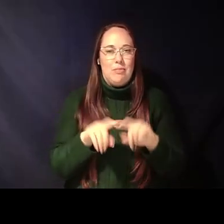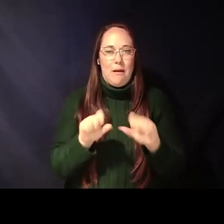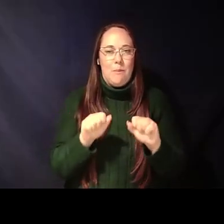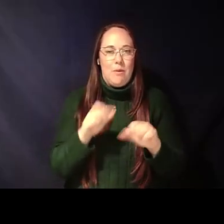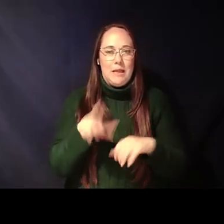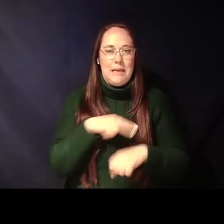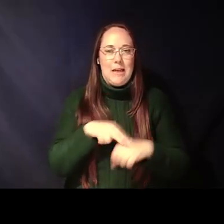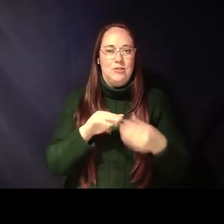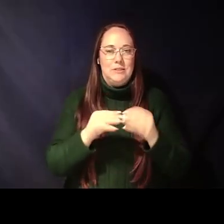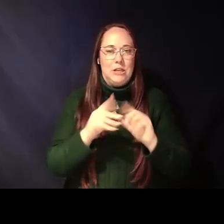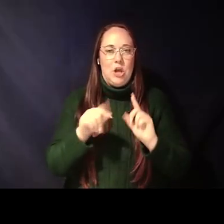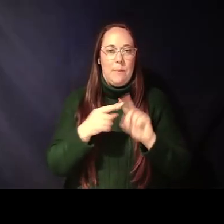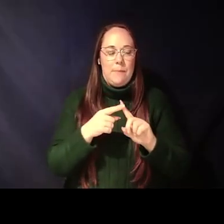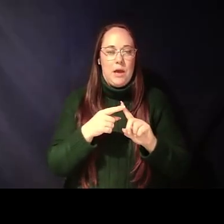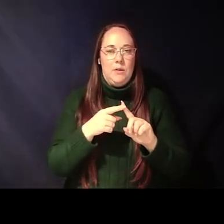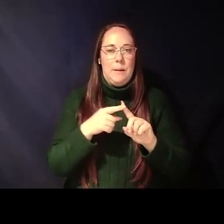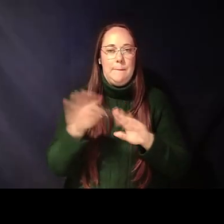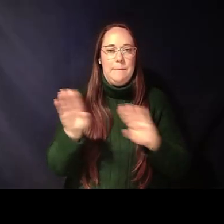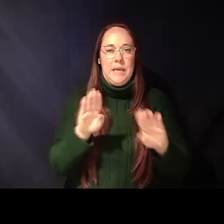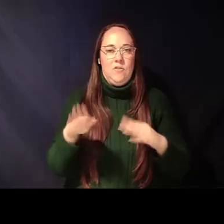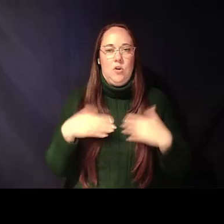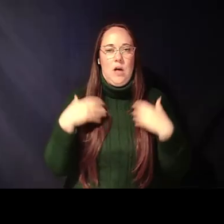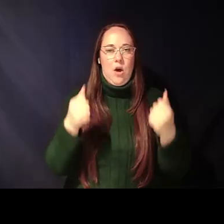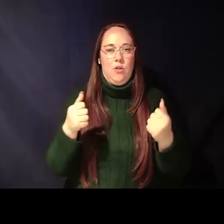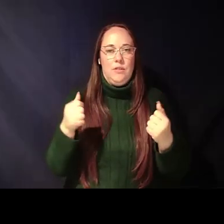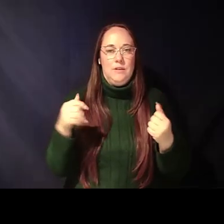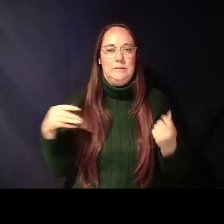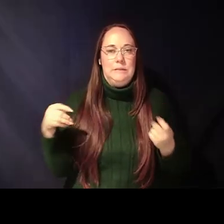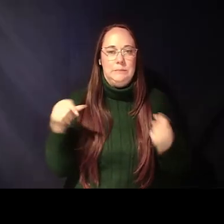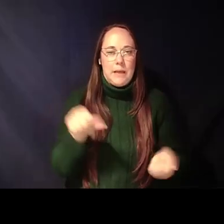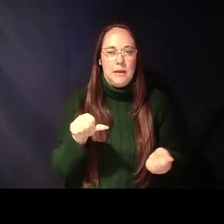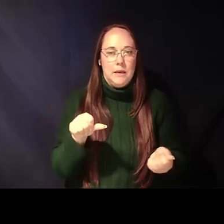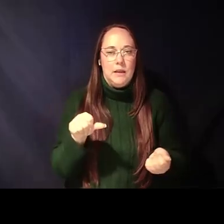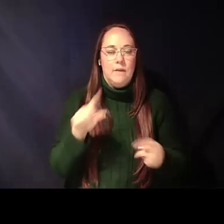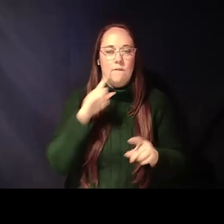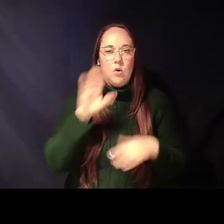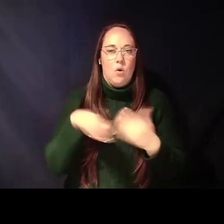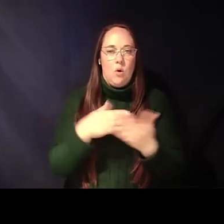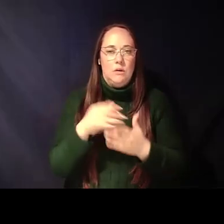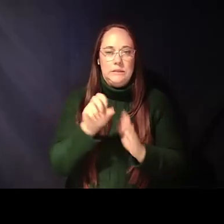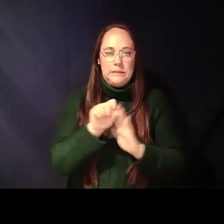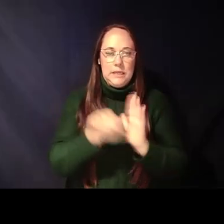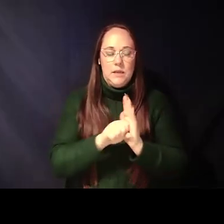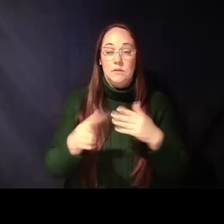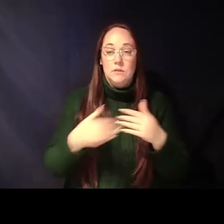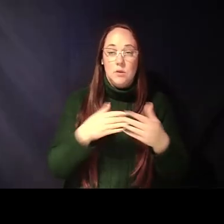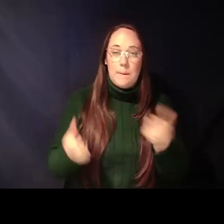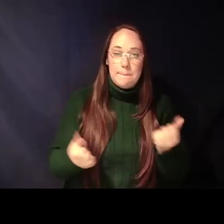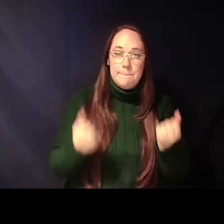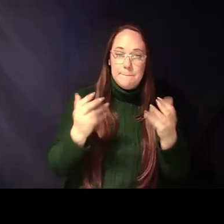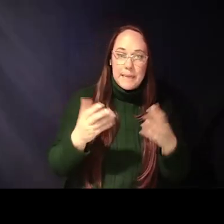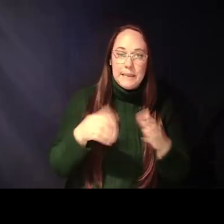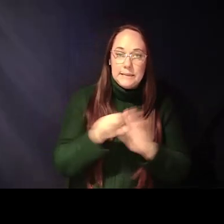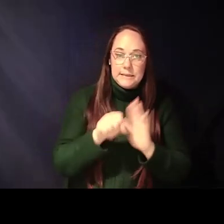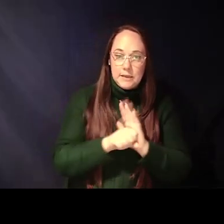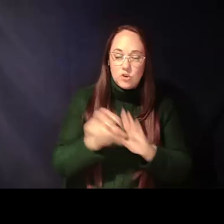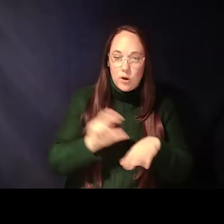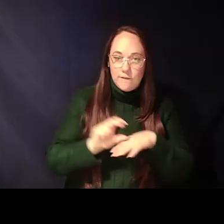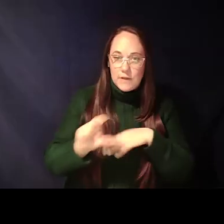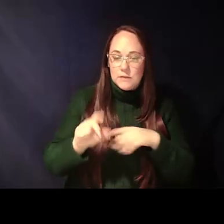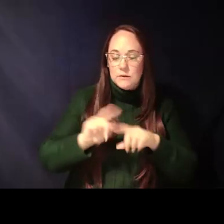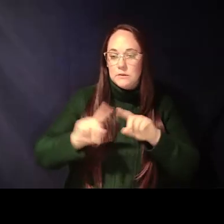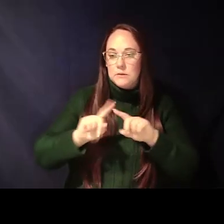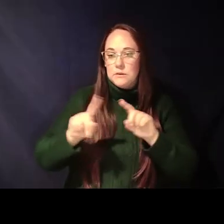on behavioral health spending across states, although many states are actually investing in